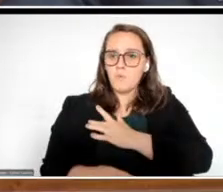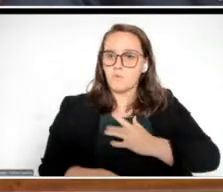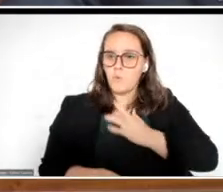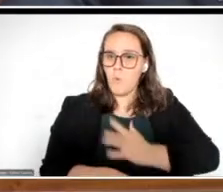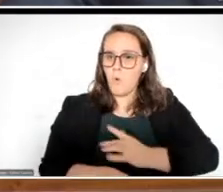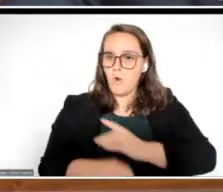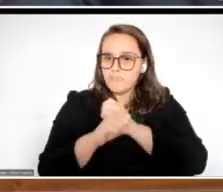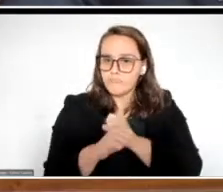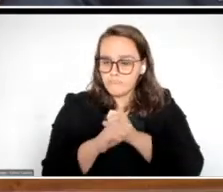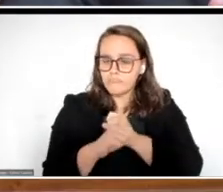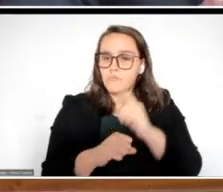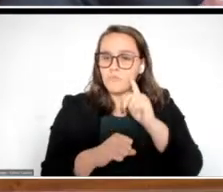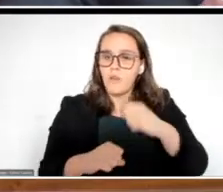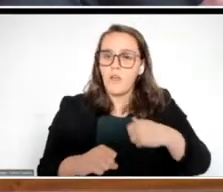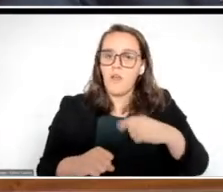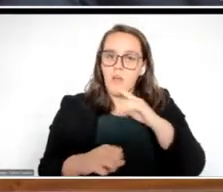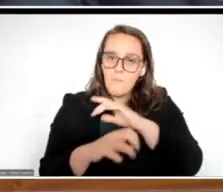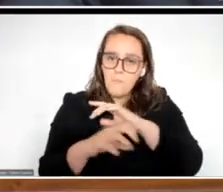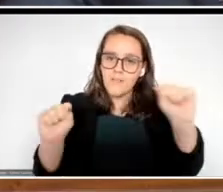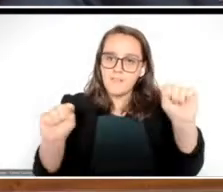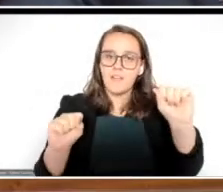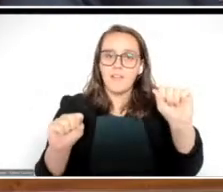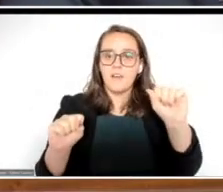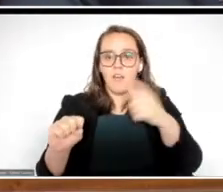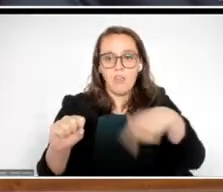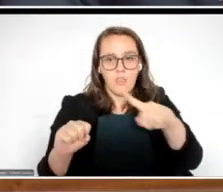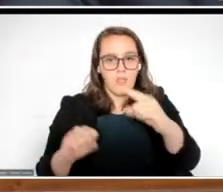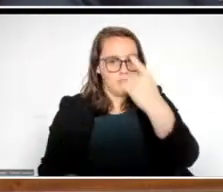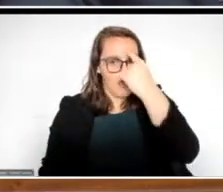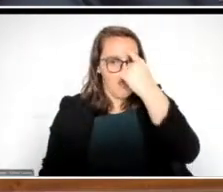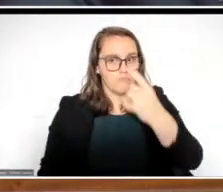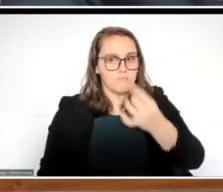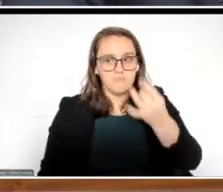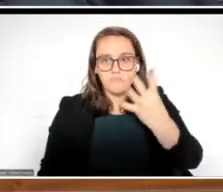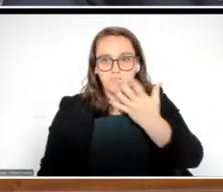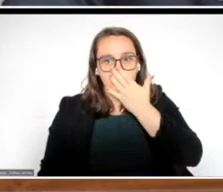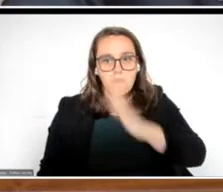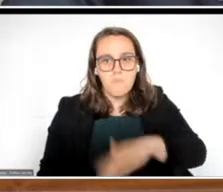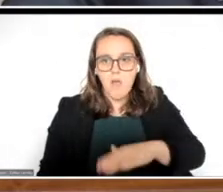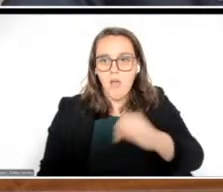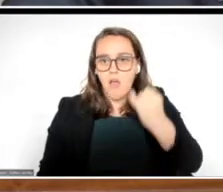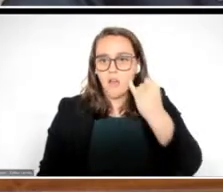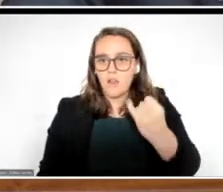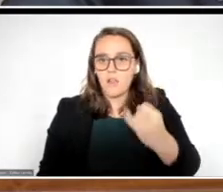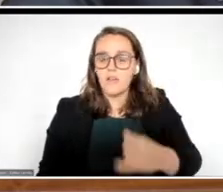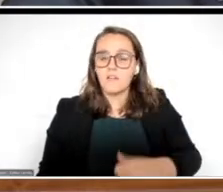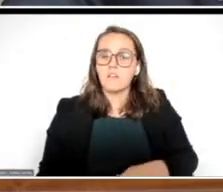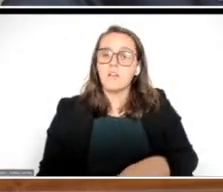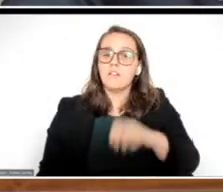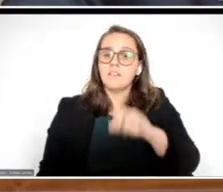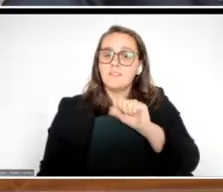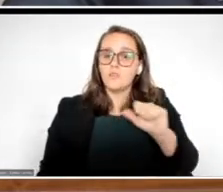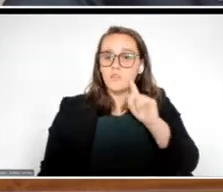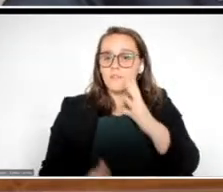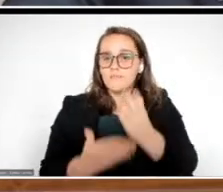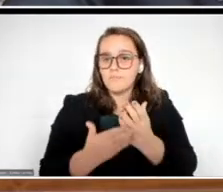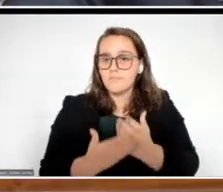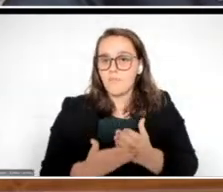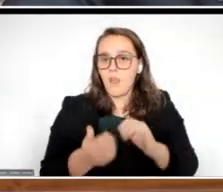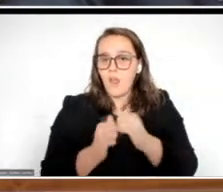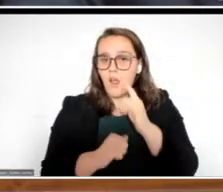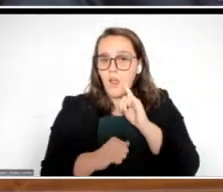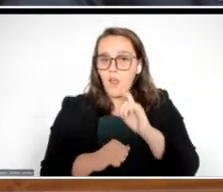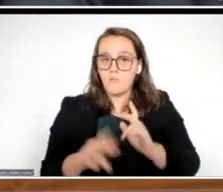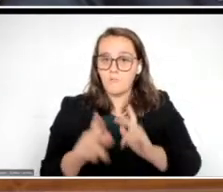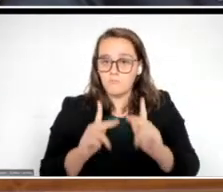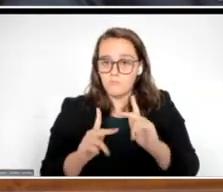way were convinced that this was a bad idea. Secret Service documents also reveal how agents were poised to take President Trump